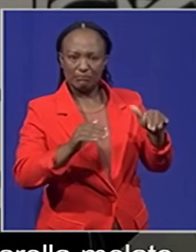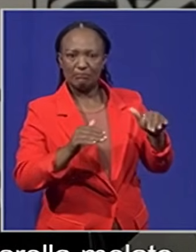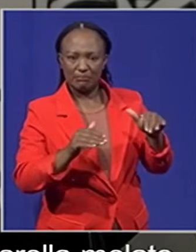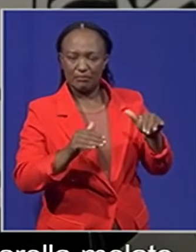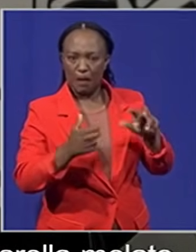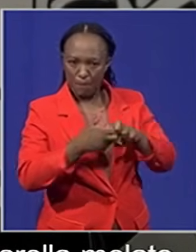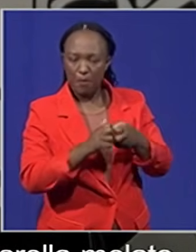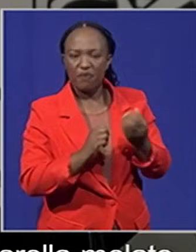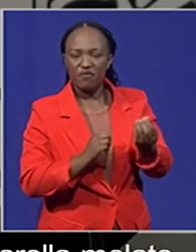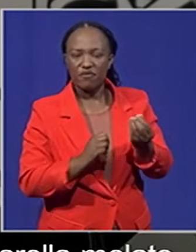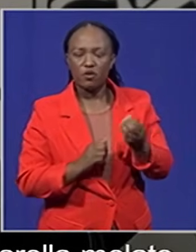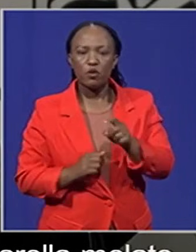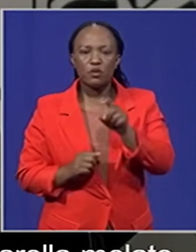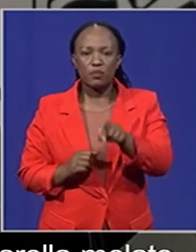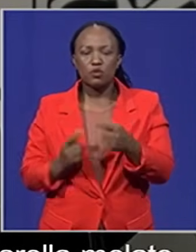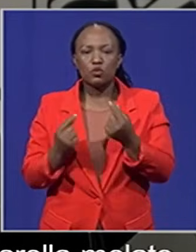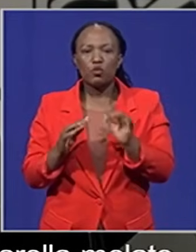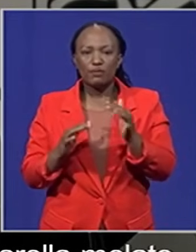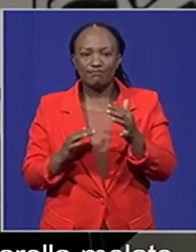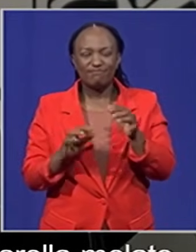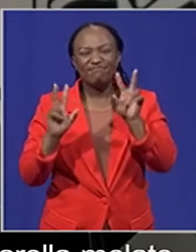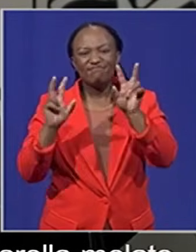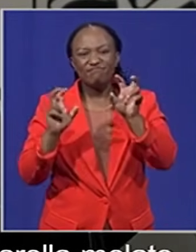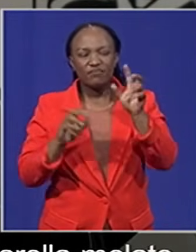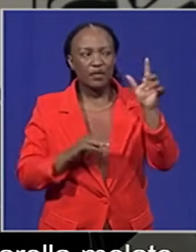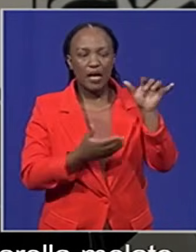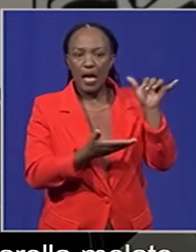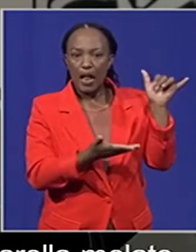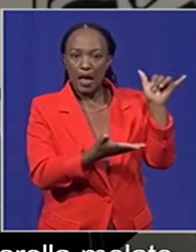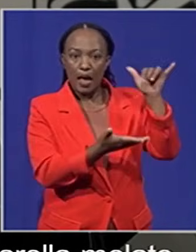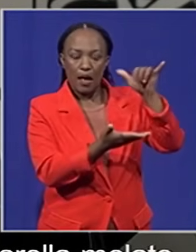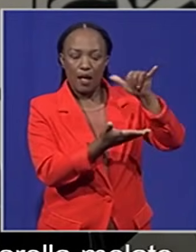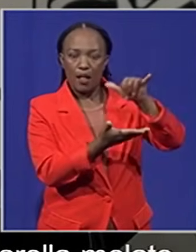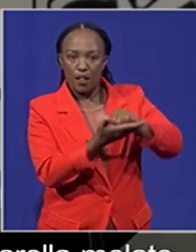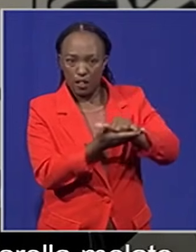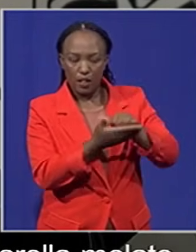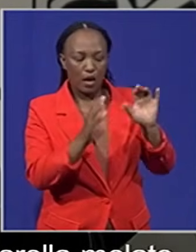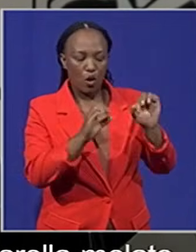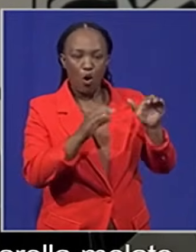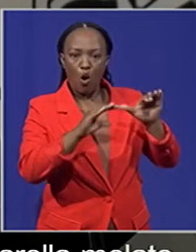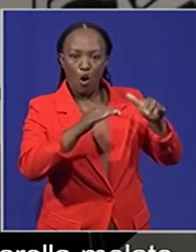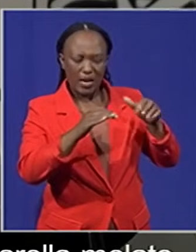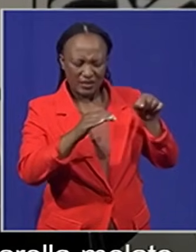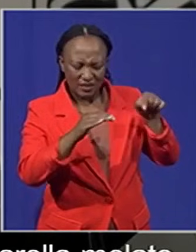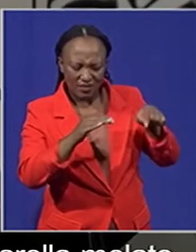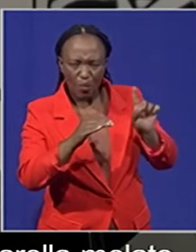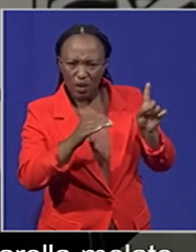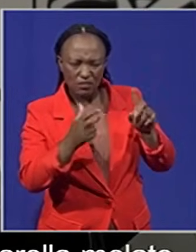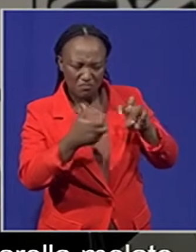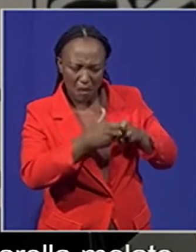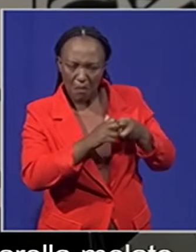what we should have done is landed the plane, understood exactly what the problems were, fixed